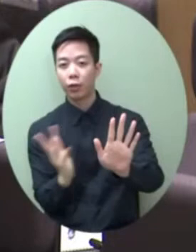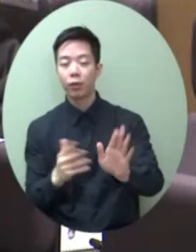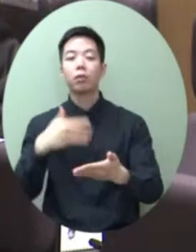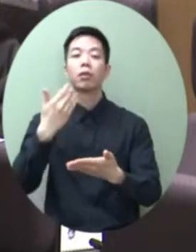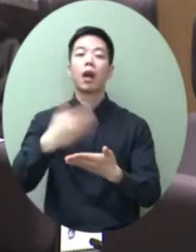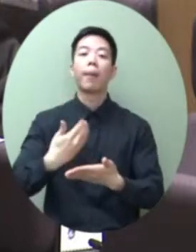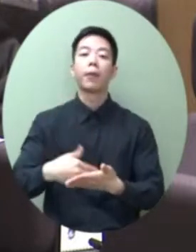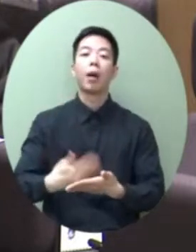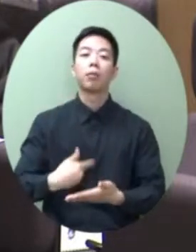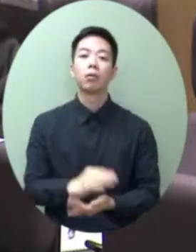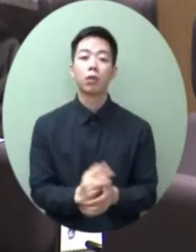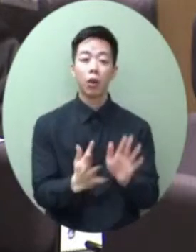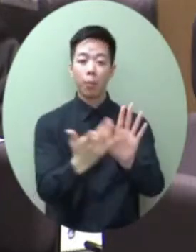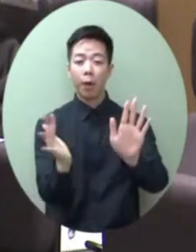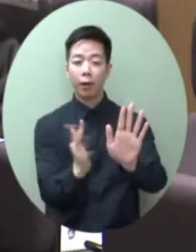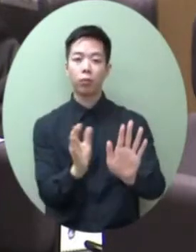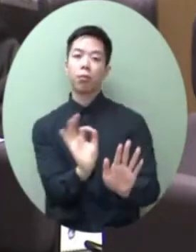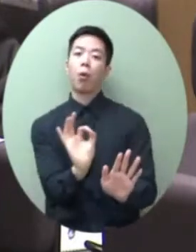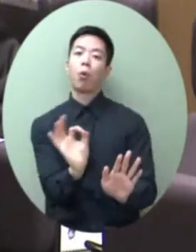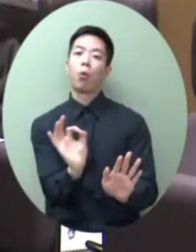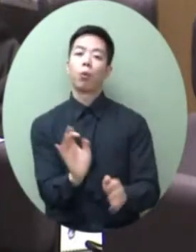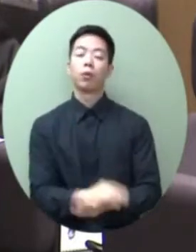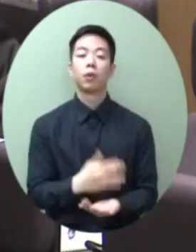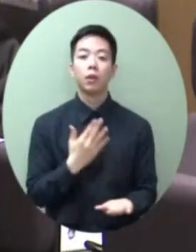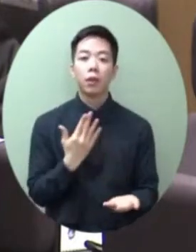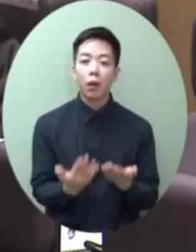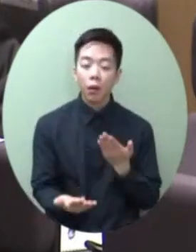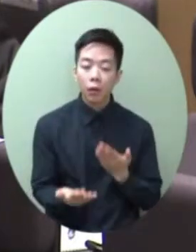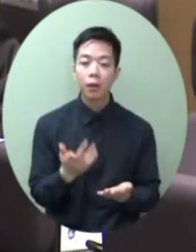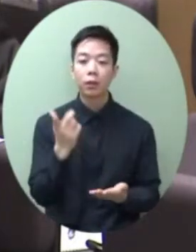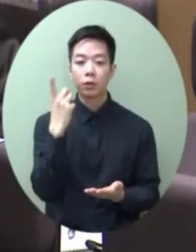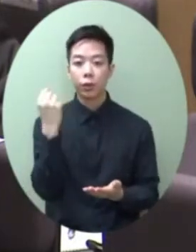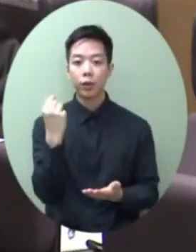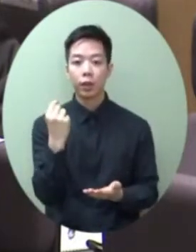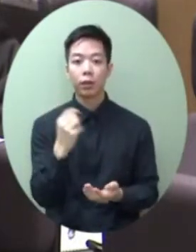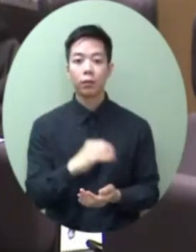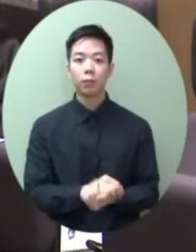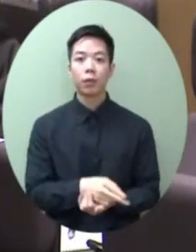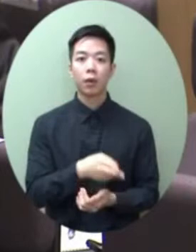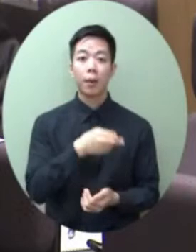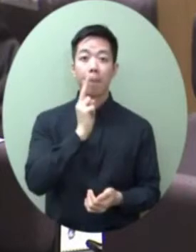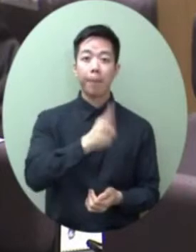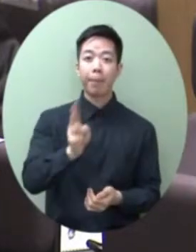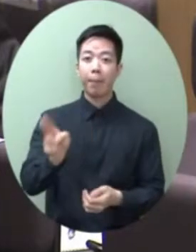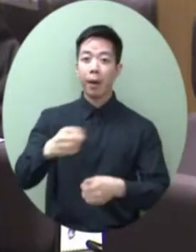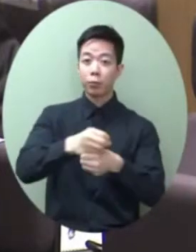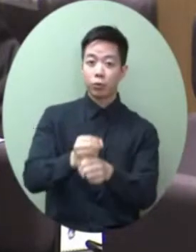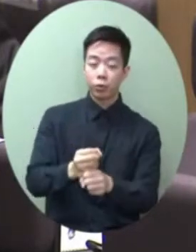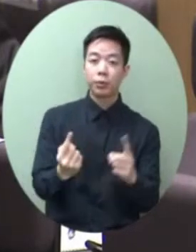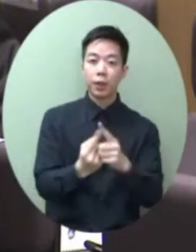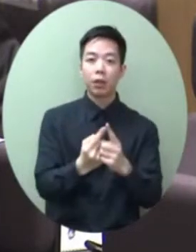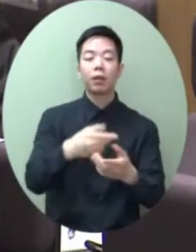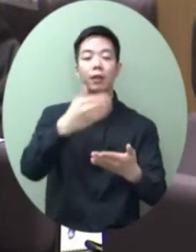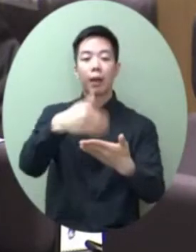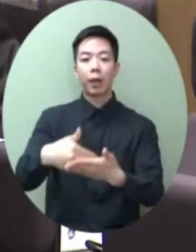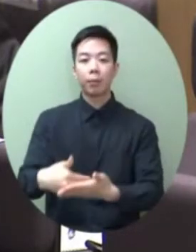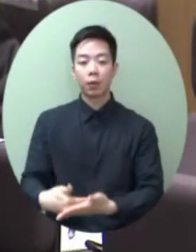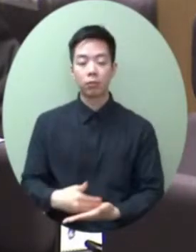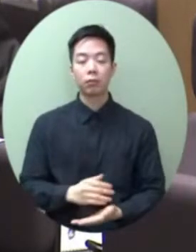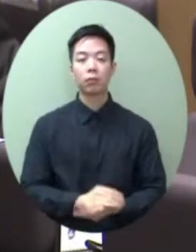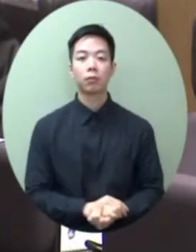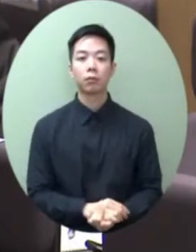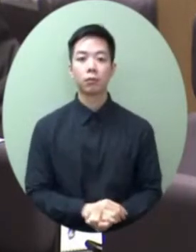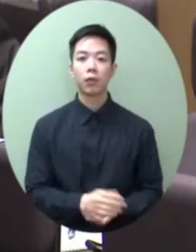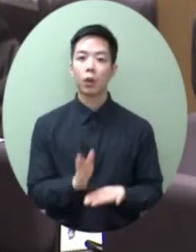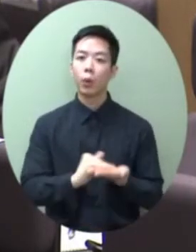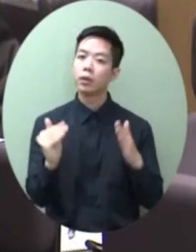stations, there are a few queues now, and one of the reasons may be the drop in the number of people subject to